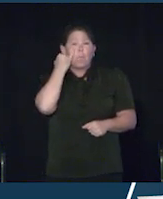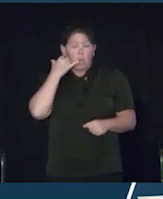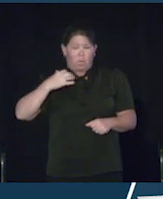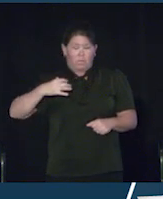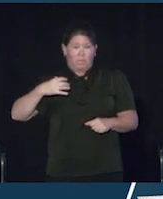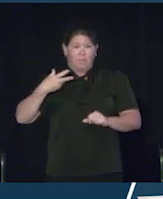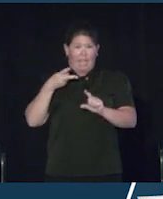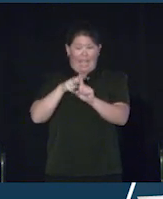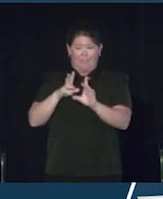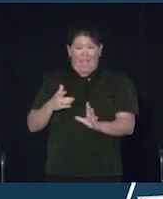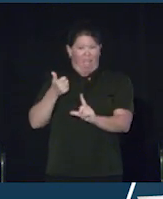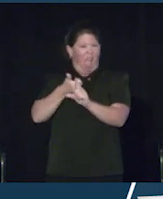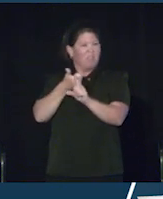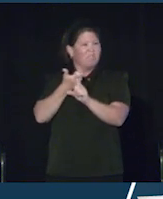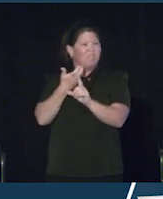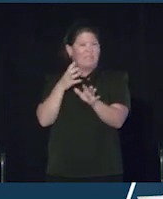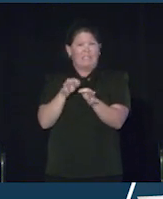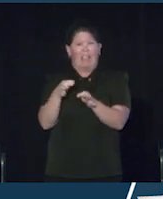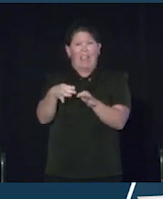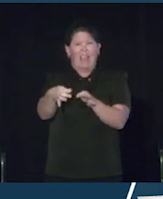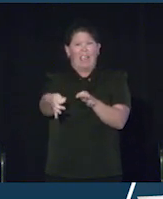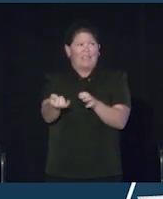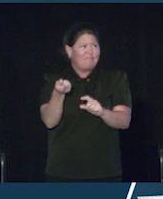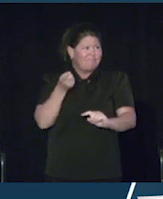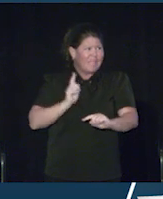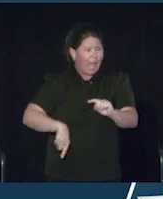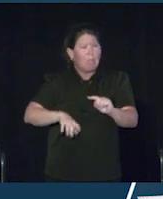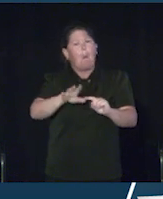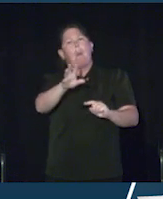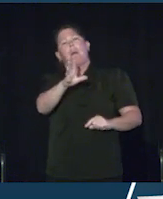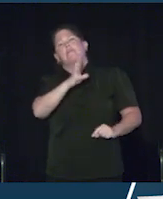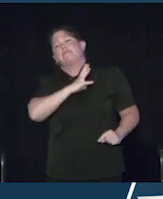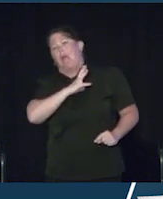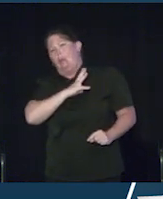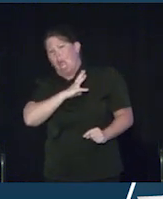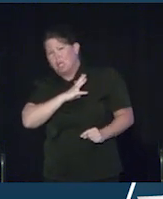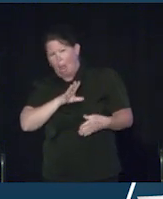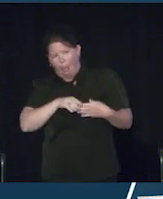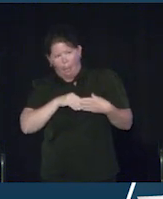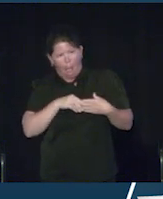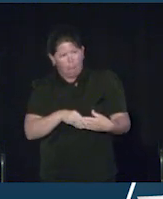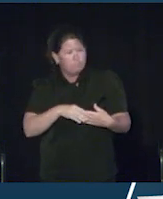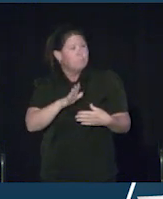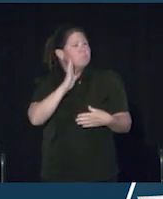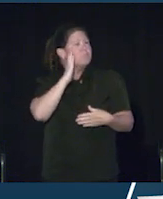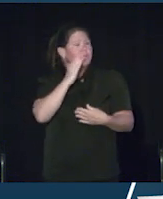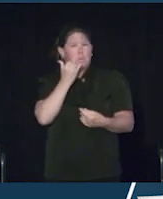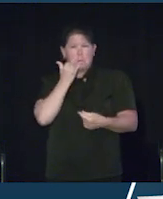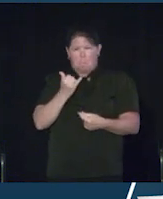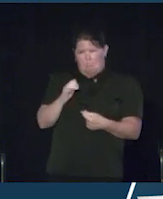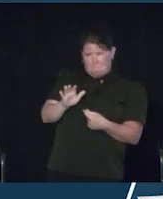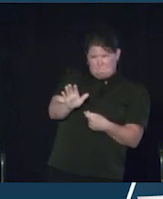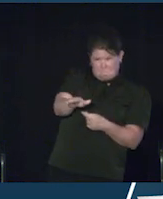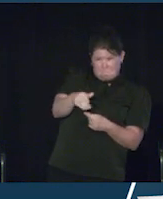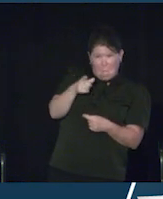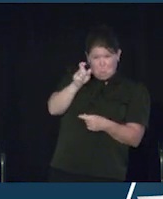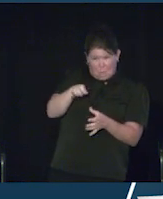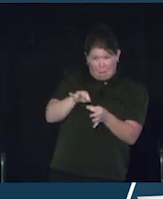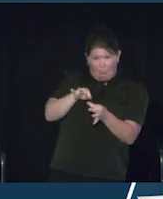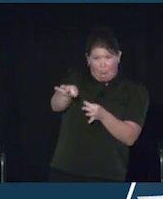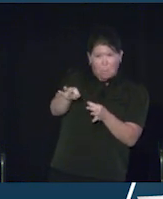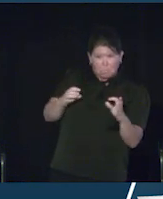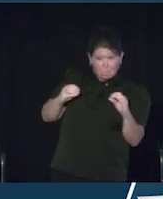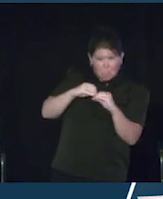deadline, that's fine. We will call the applicant and we'll ask, if we need to extend that deadline, and that will be fine.